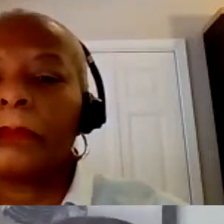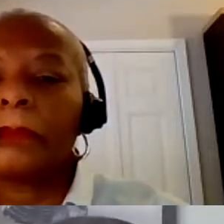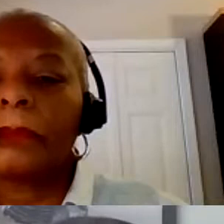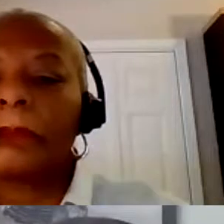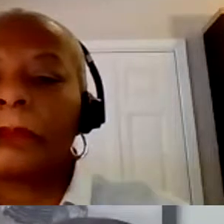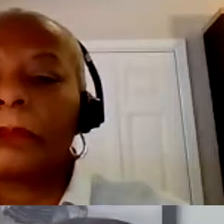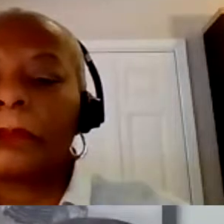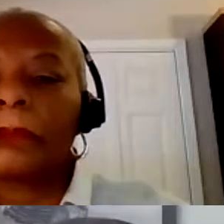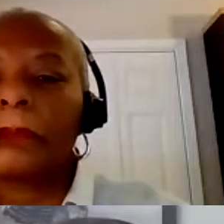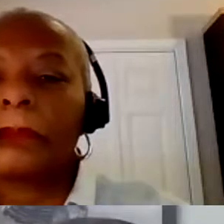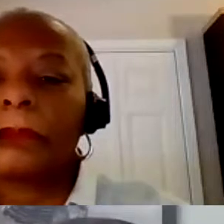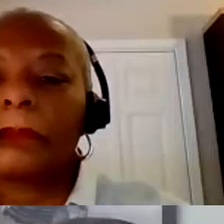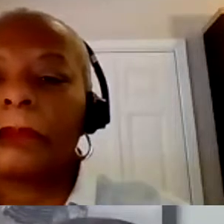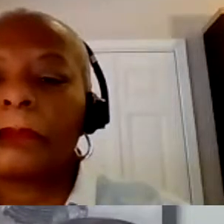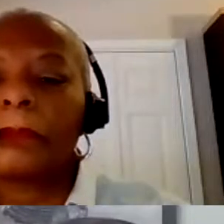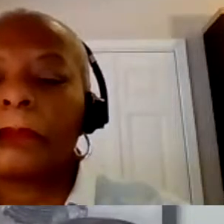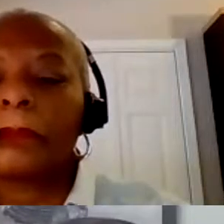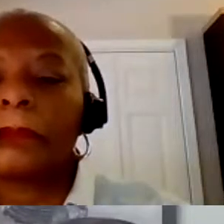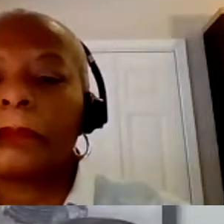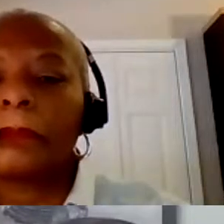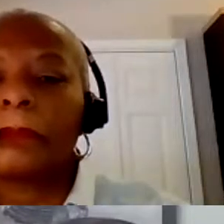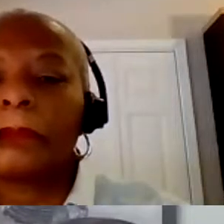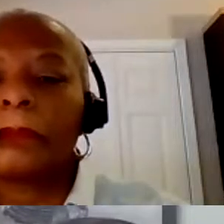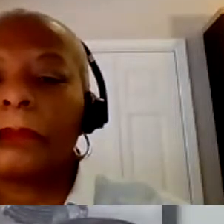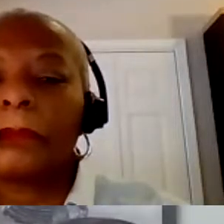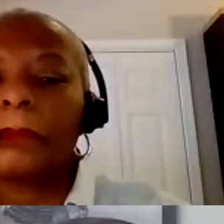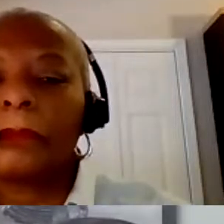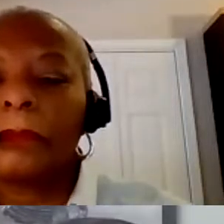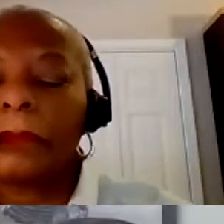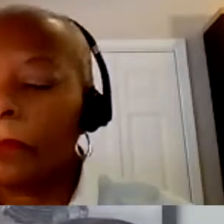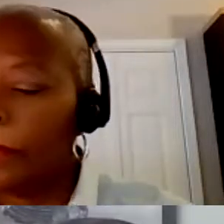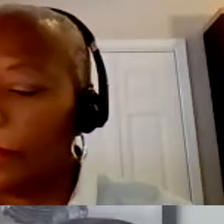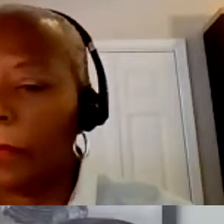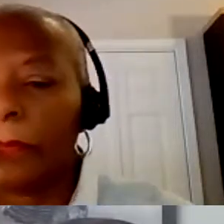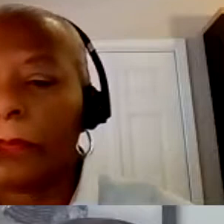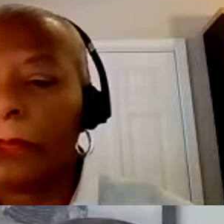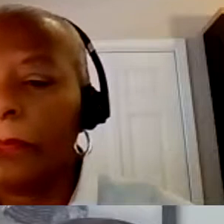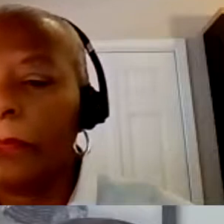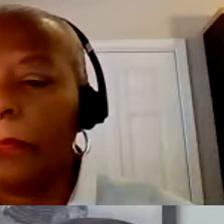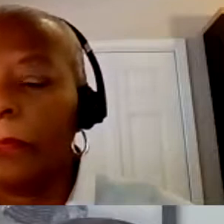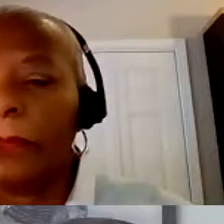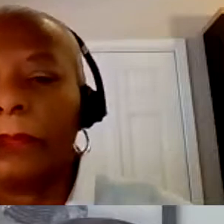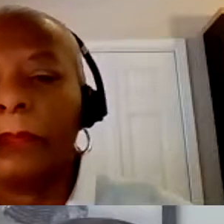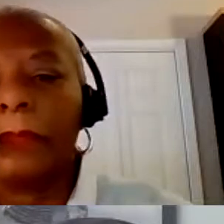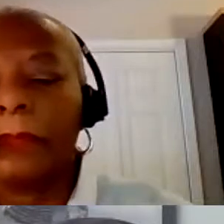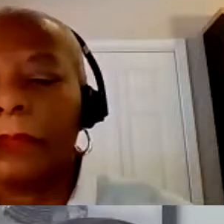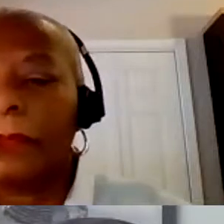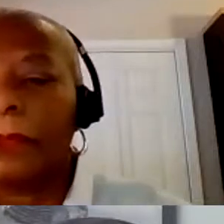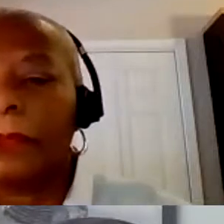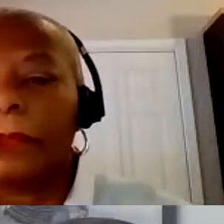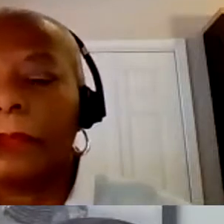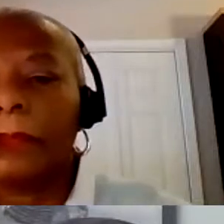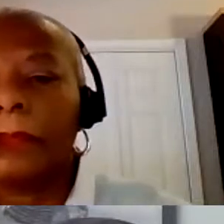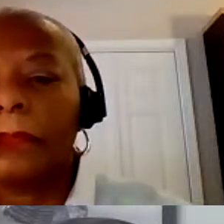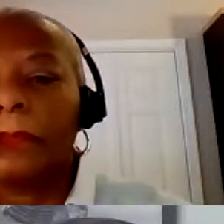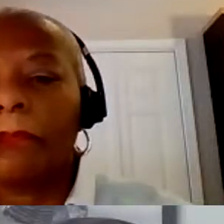with the VA or contact the VA, and if that's the particular recommendation that you was looking at, or contact us